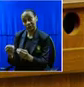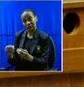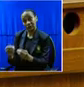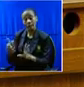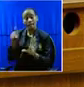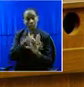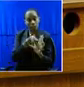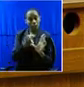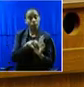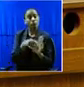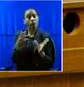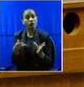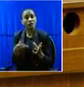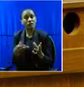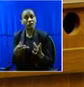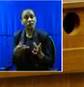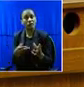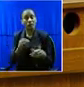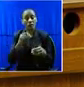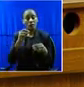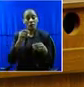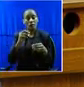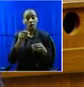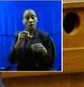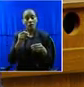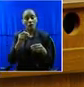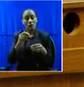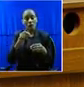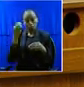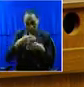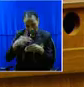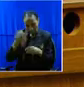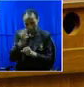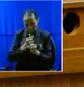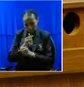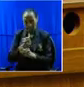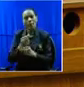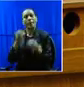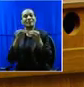participation in the manufacturing value chain. This will include